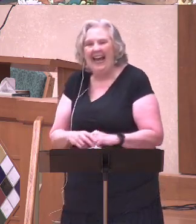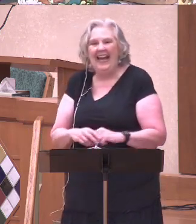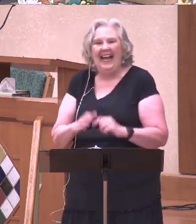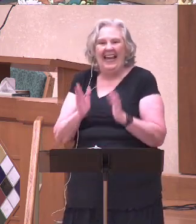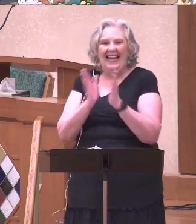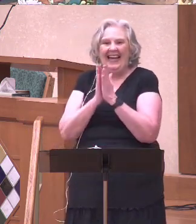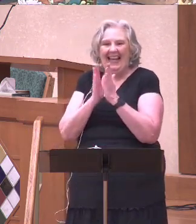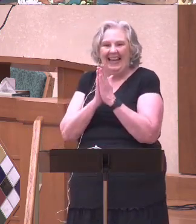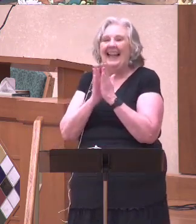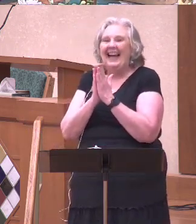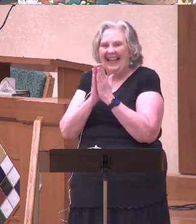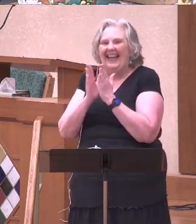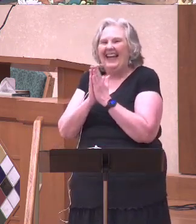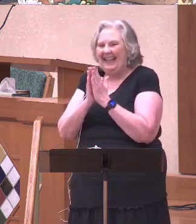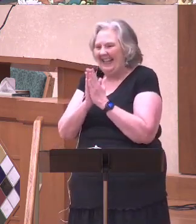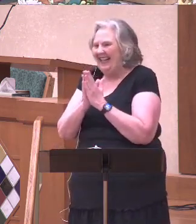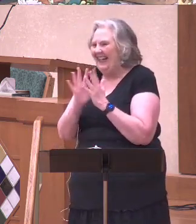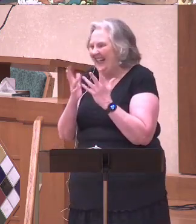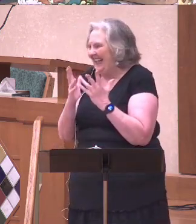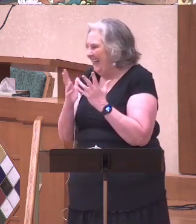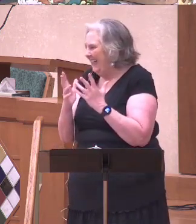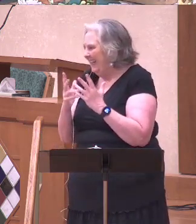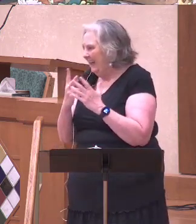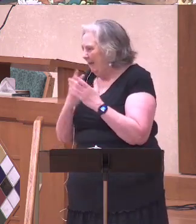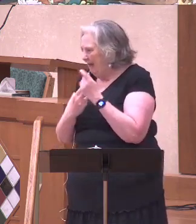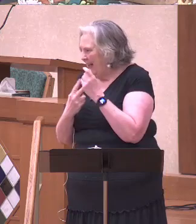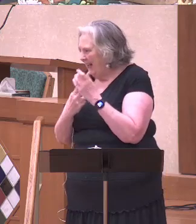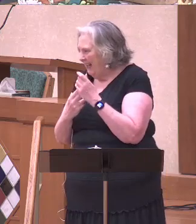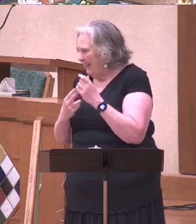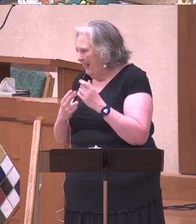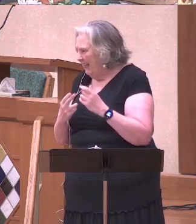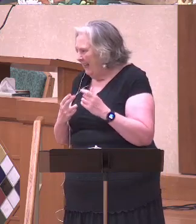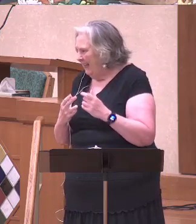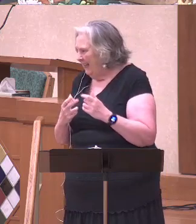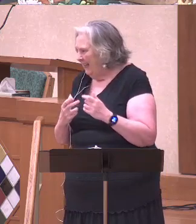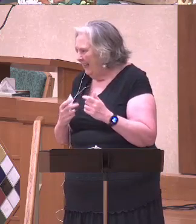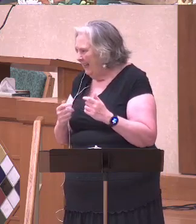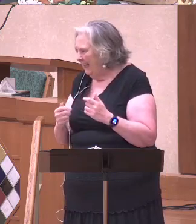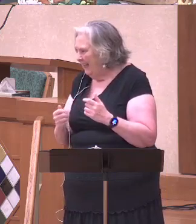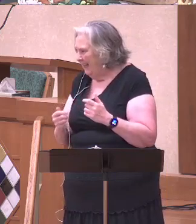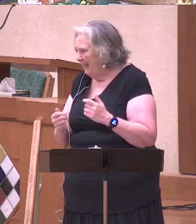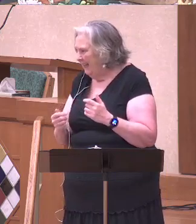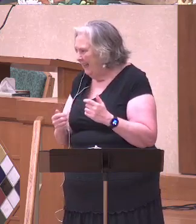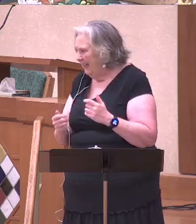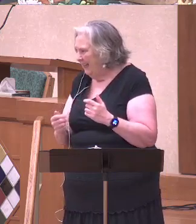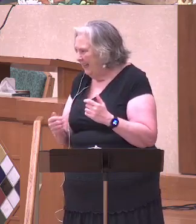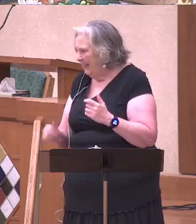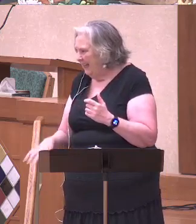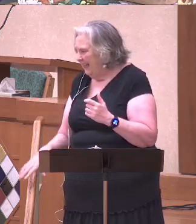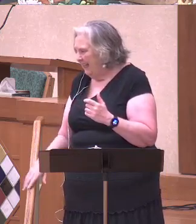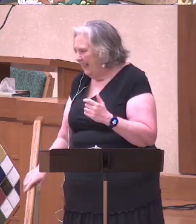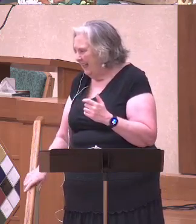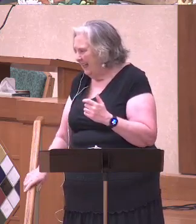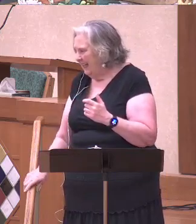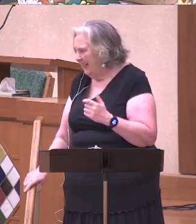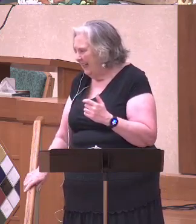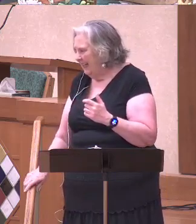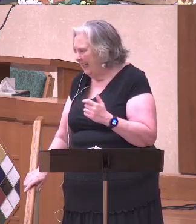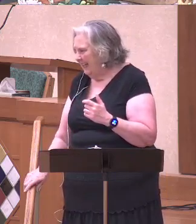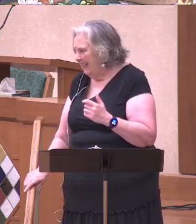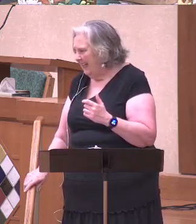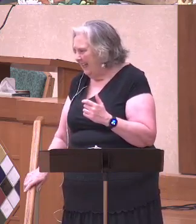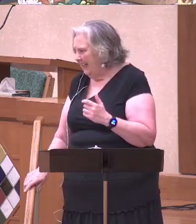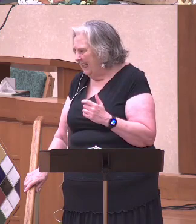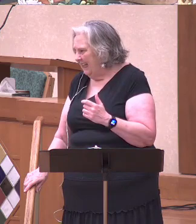All right. And you can go in pairs if you want. And one hurdle's fine. Who's next? Go ahead. Go try the